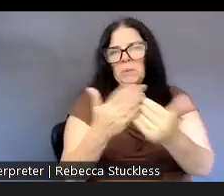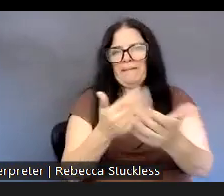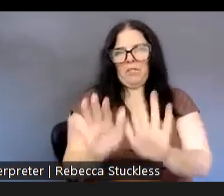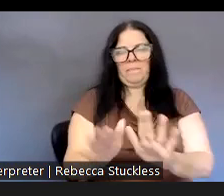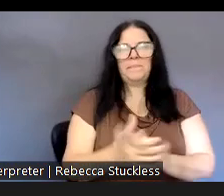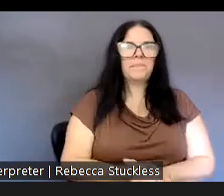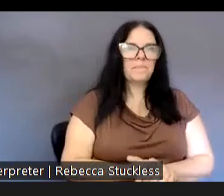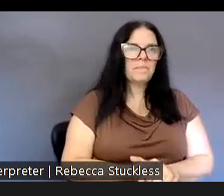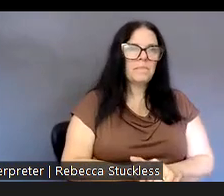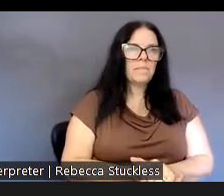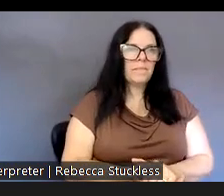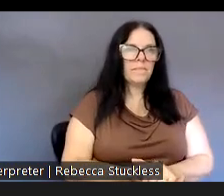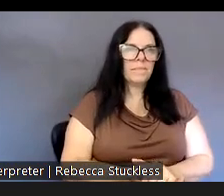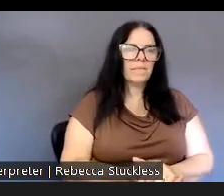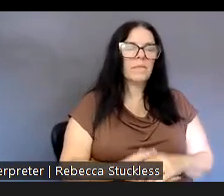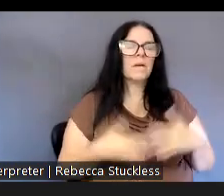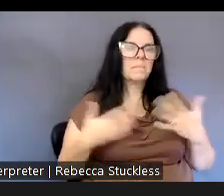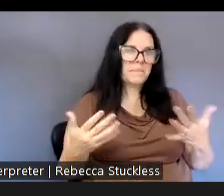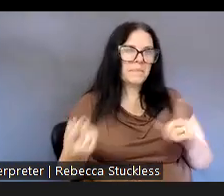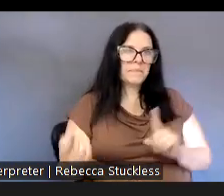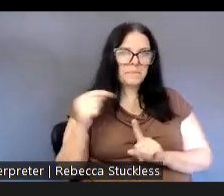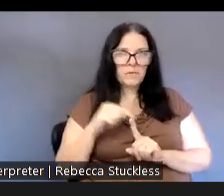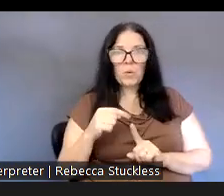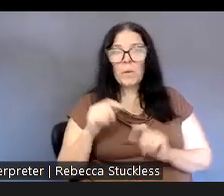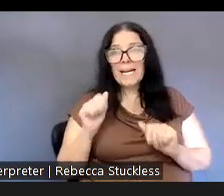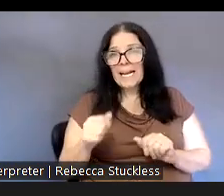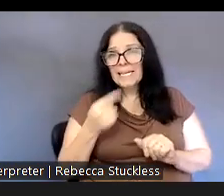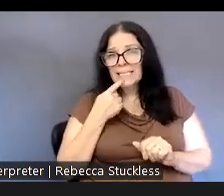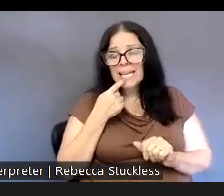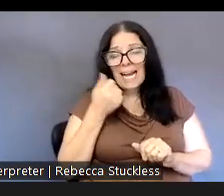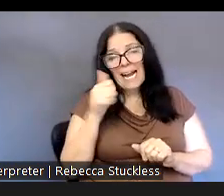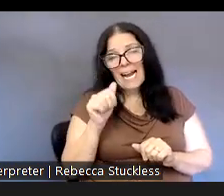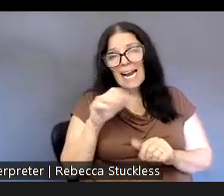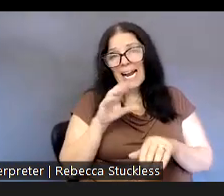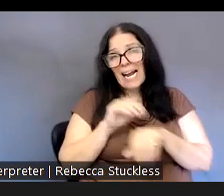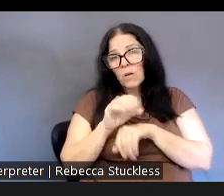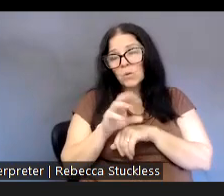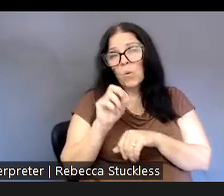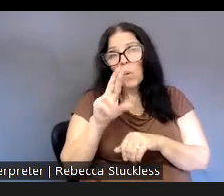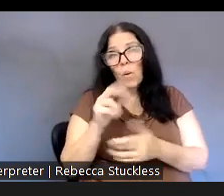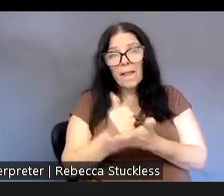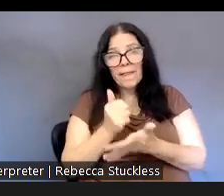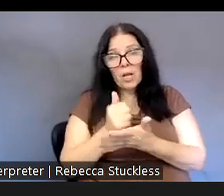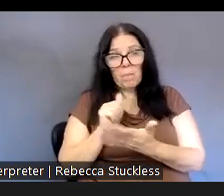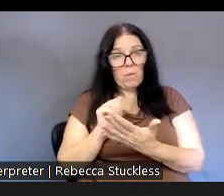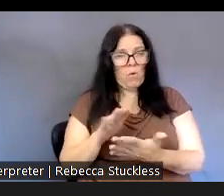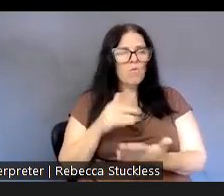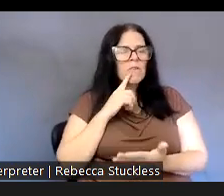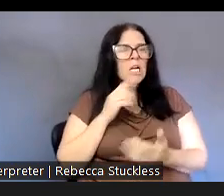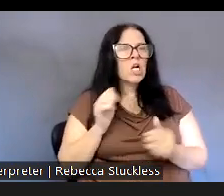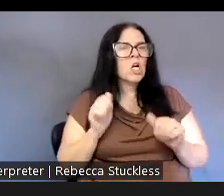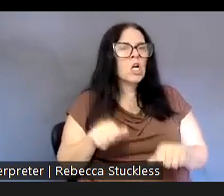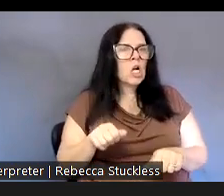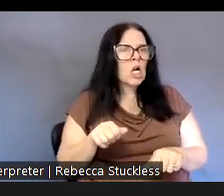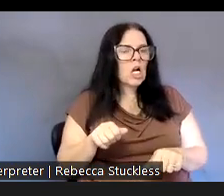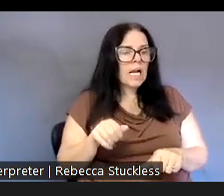Well, so again, we could say then that any counseling or therapy approach is potentially